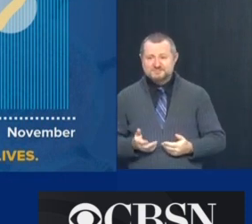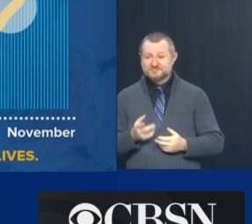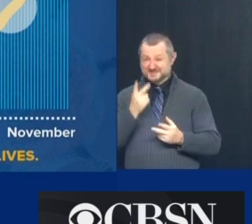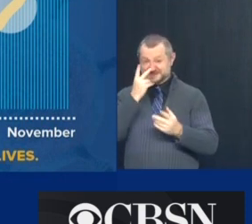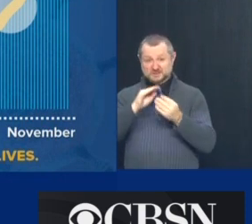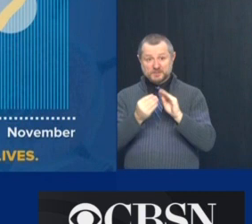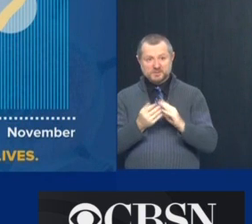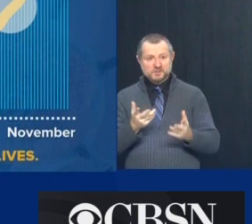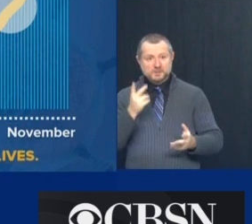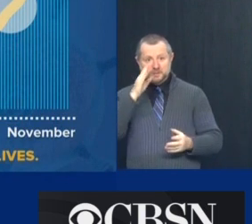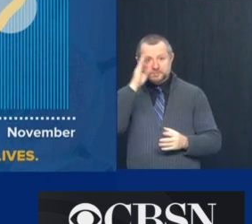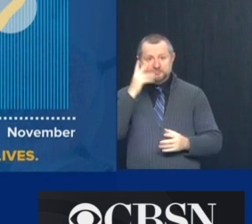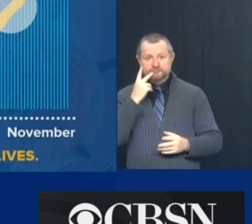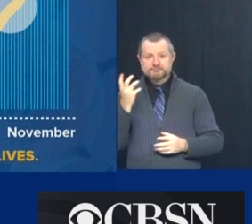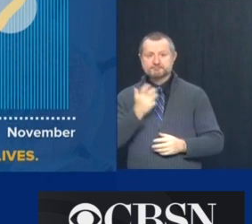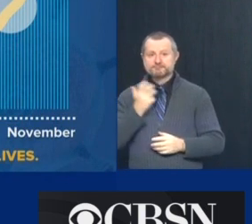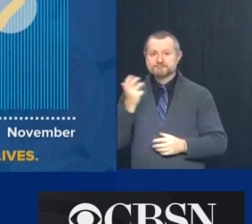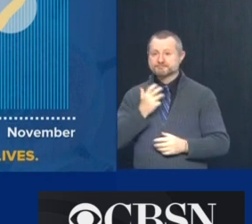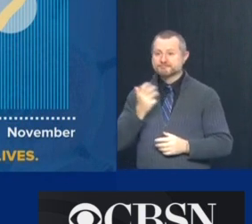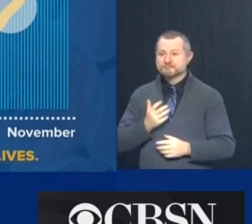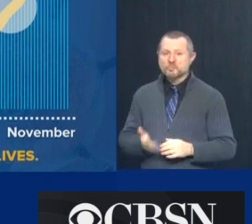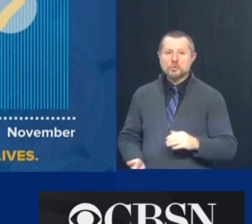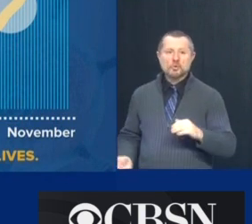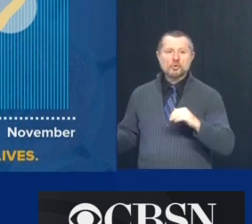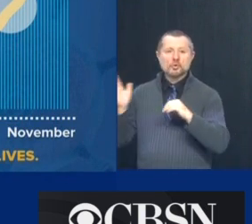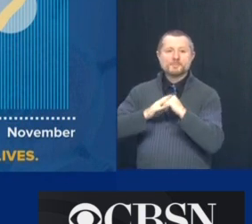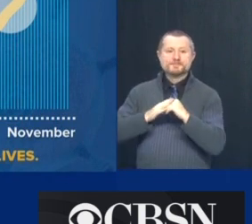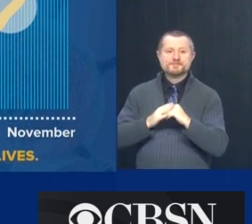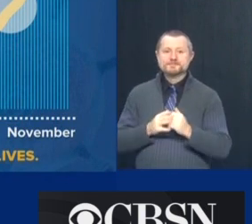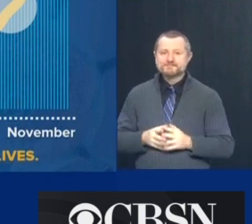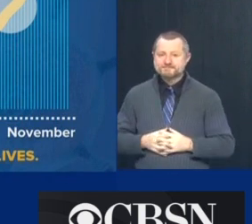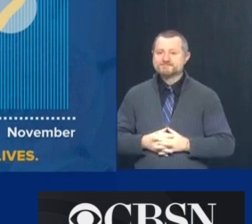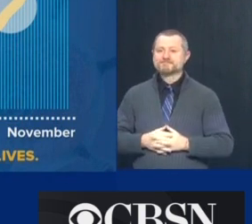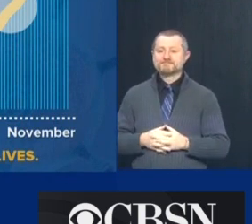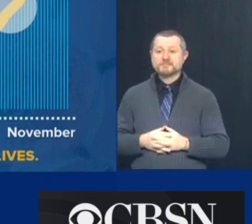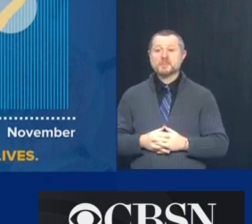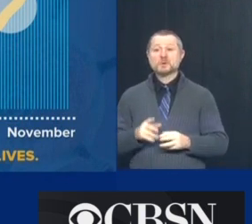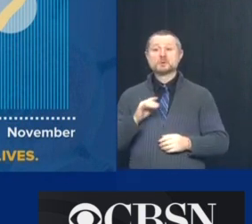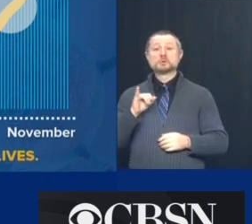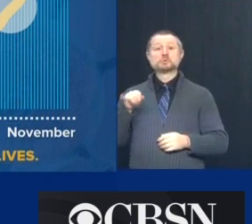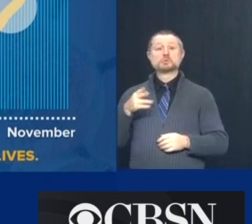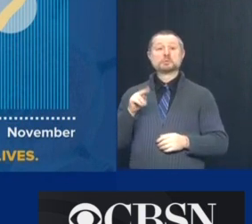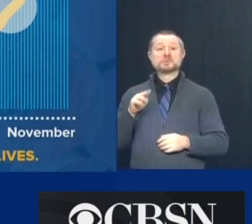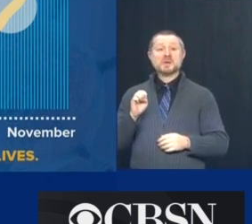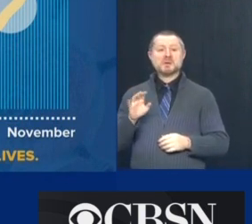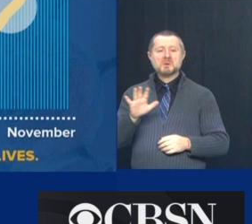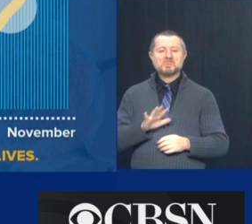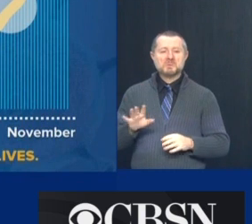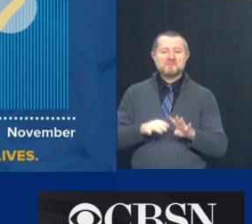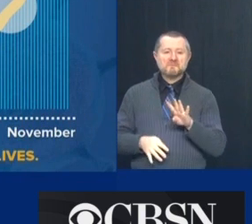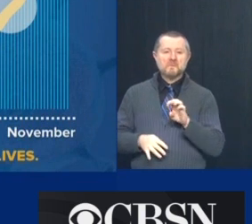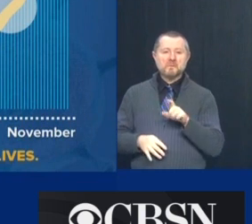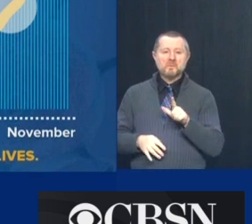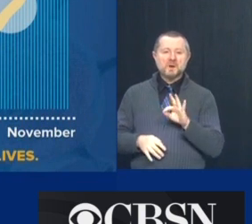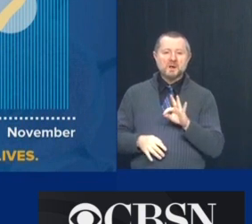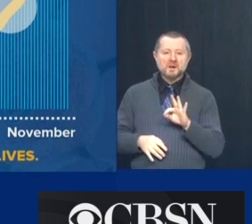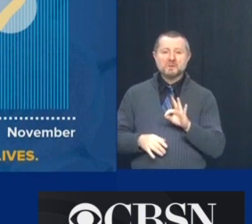is increasing dramatically. End of June, we're about 900. We're now